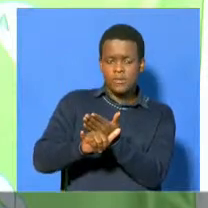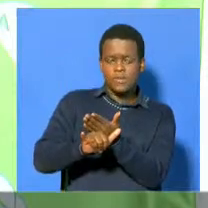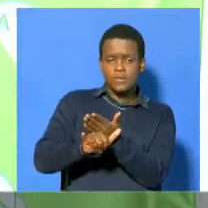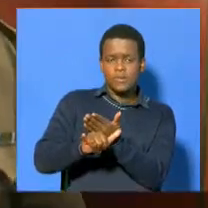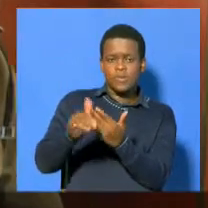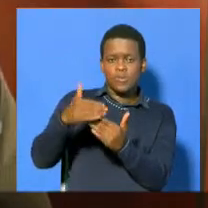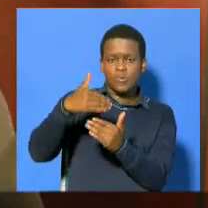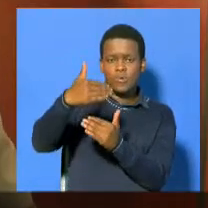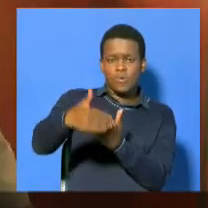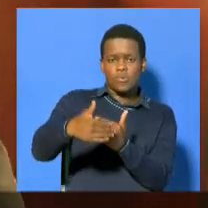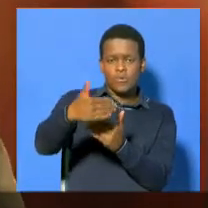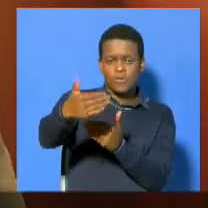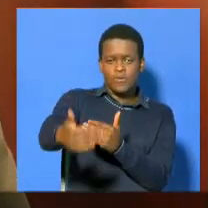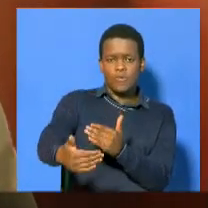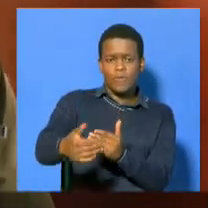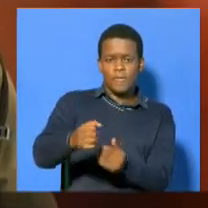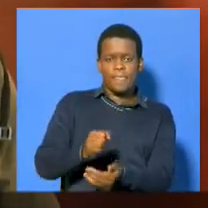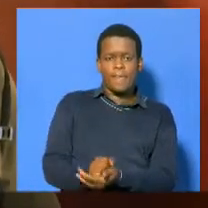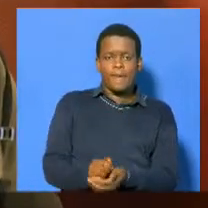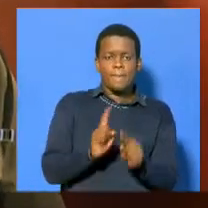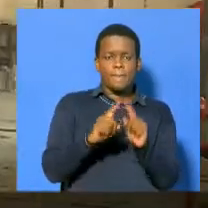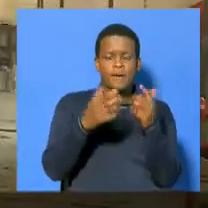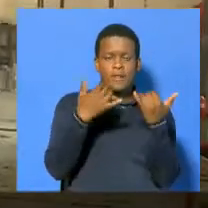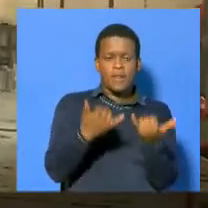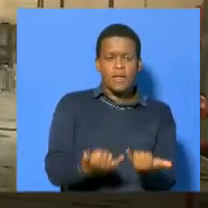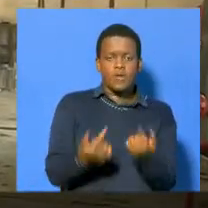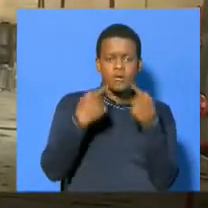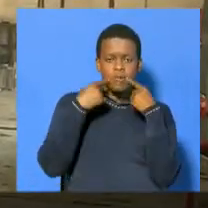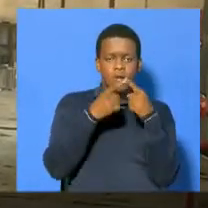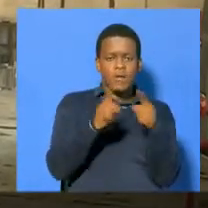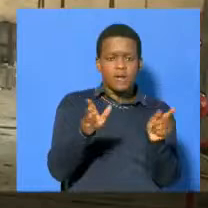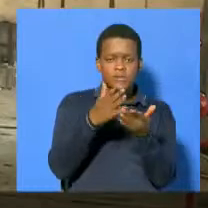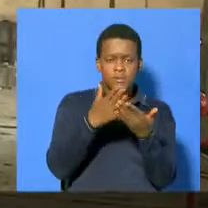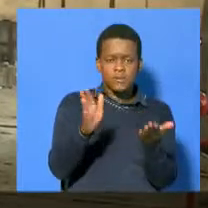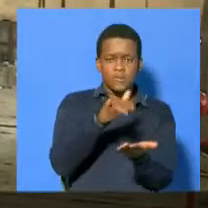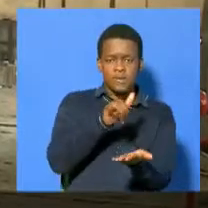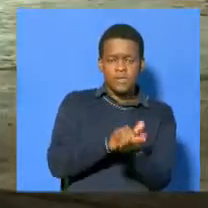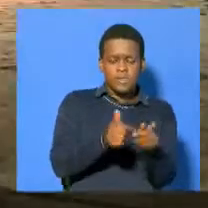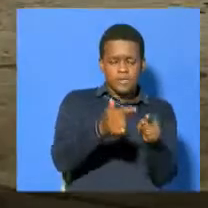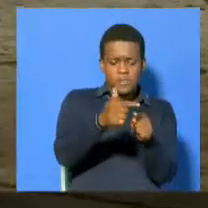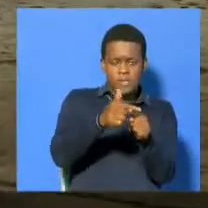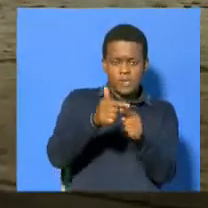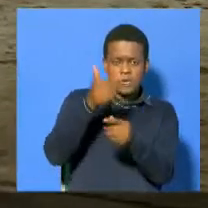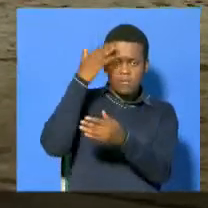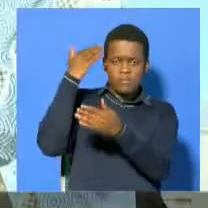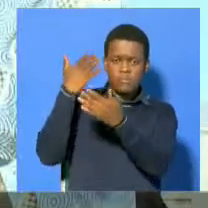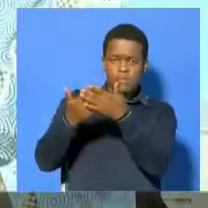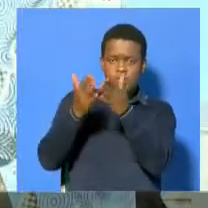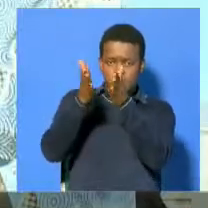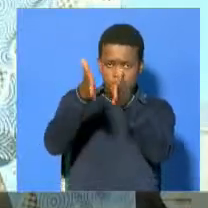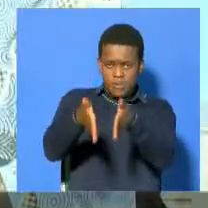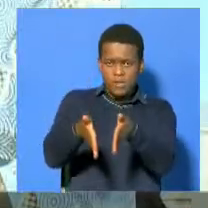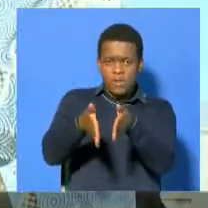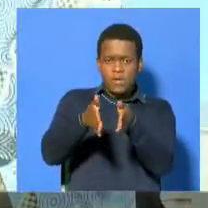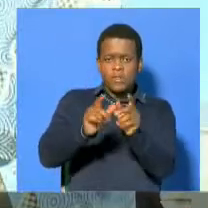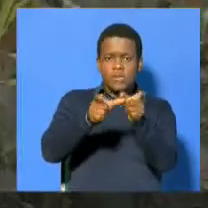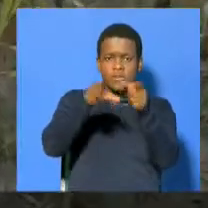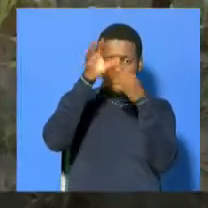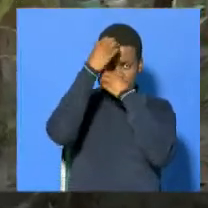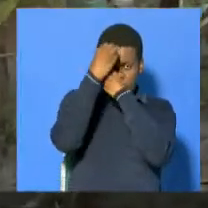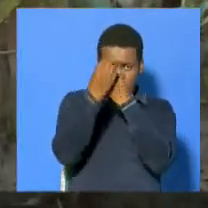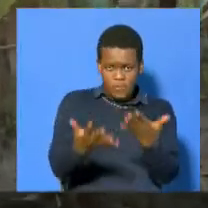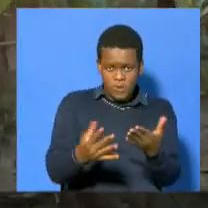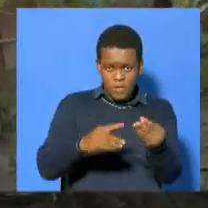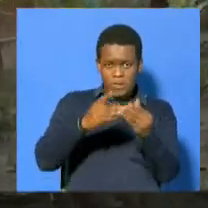and so forth. He emphasized that over and above training inmates on the application for Chema Chema Fund, they are equipped